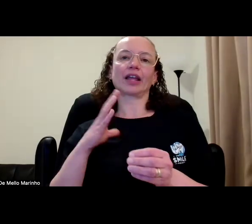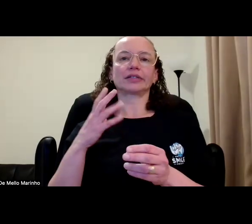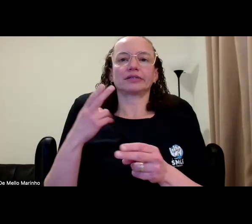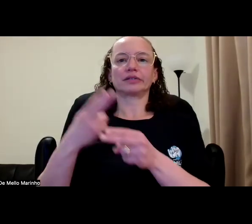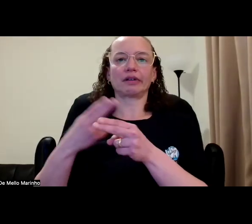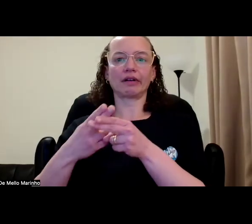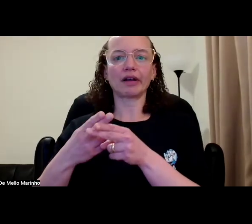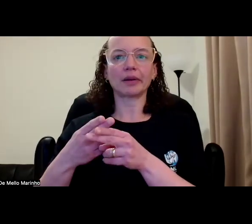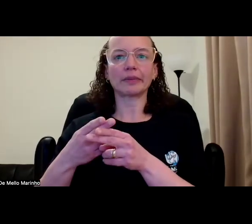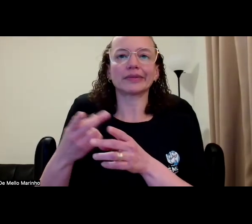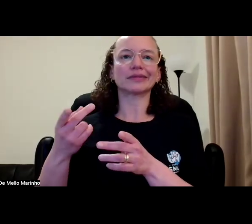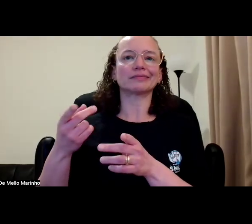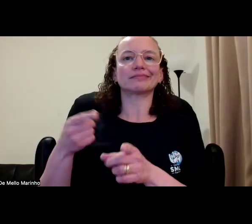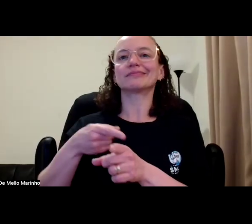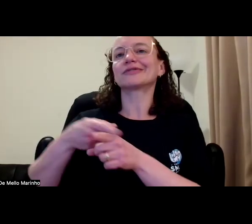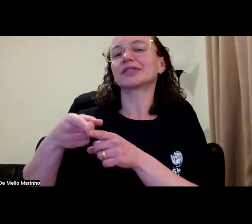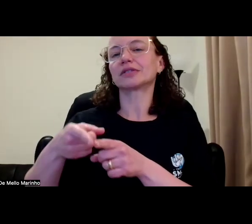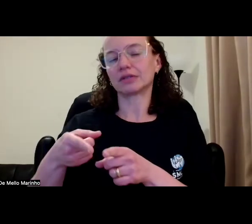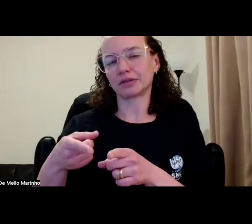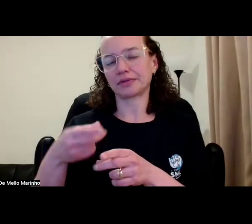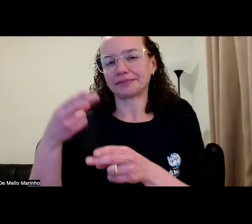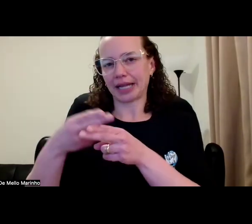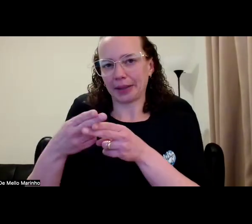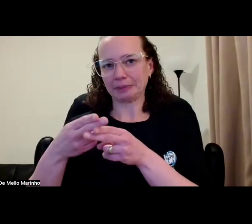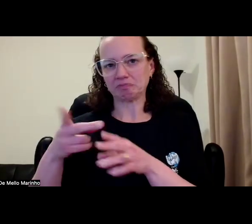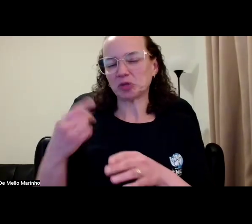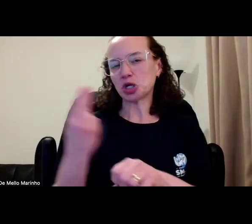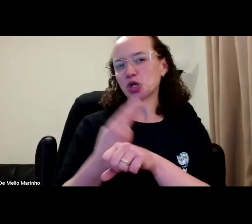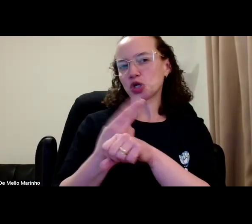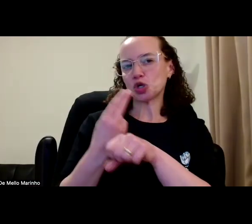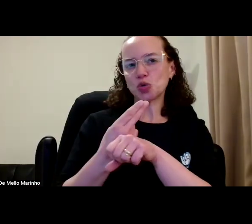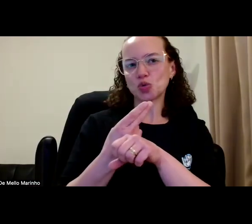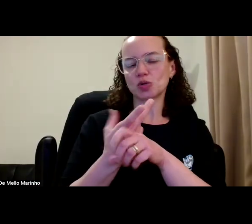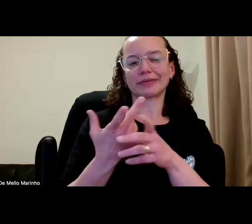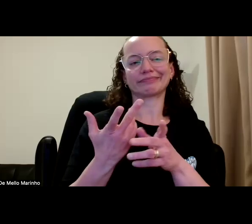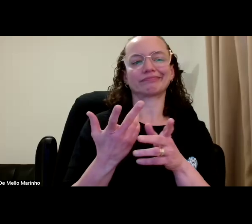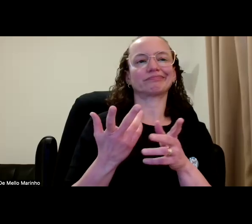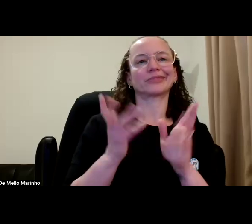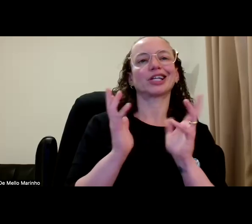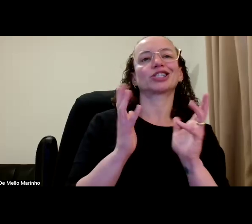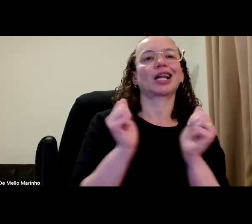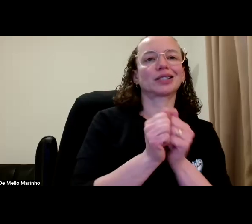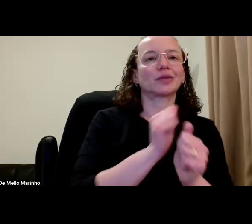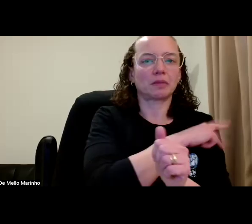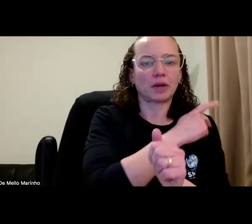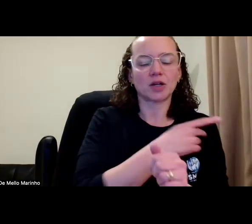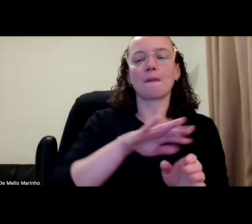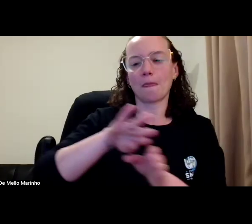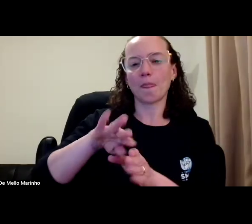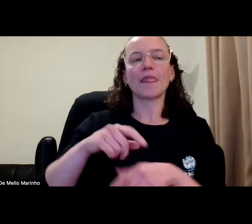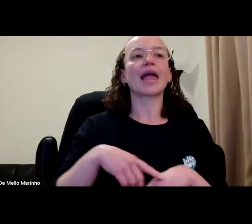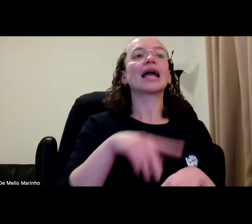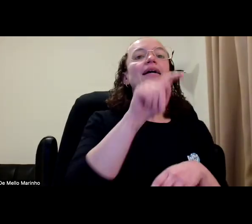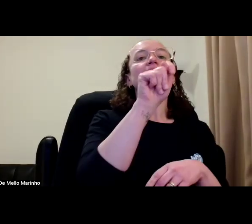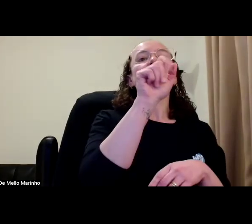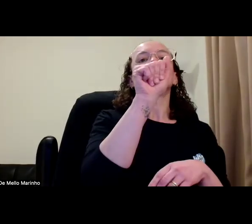It's more of an official name. It's a specialty term. It's not used very often in just